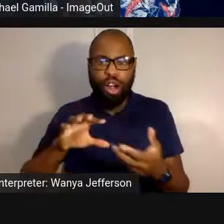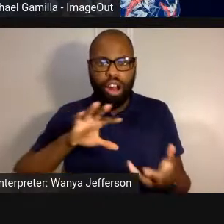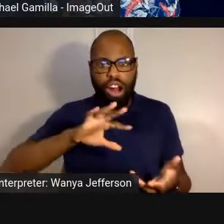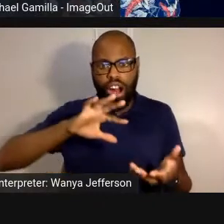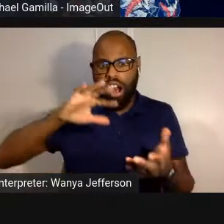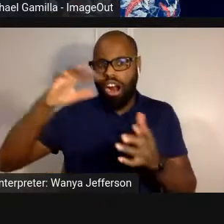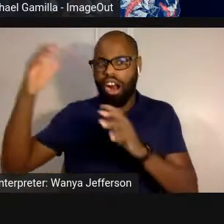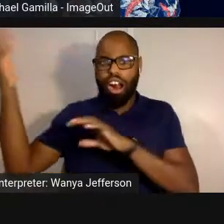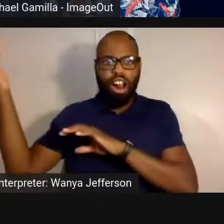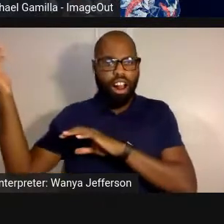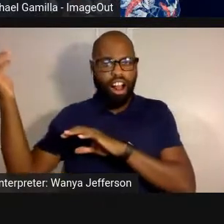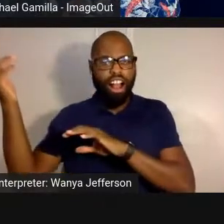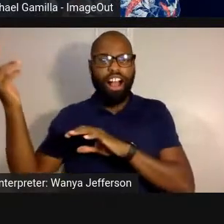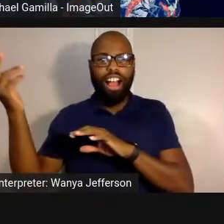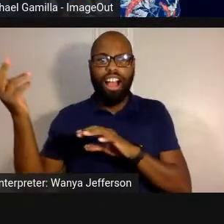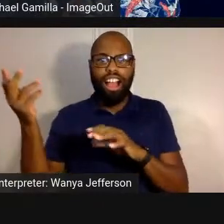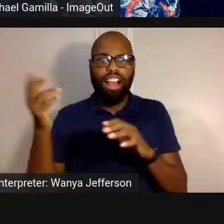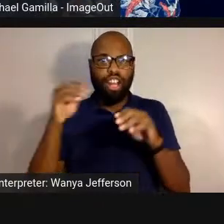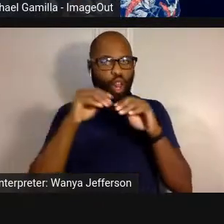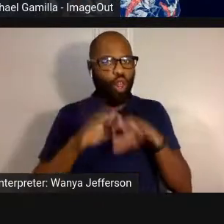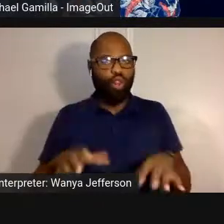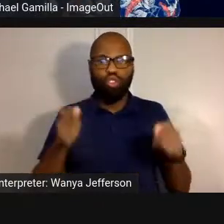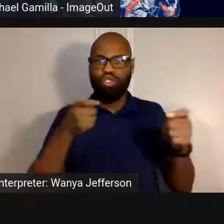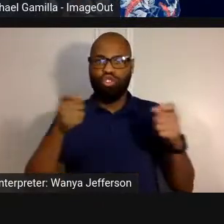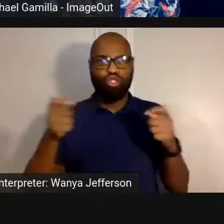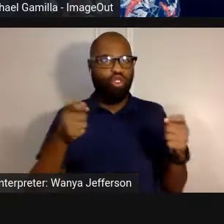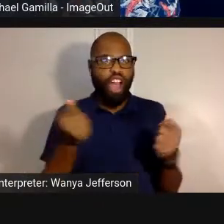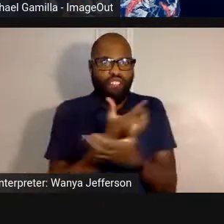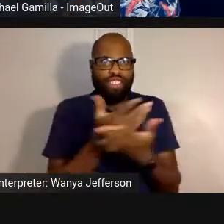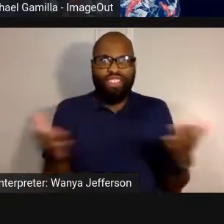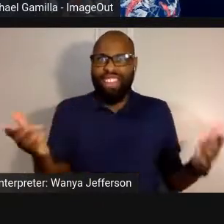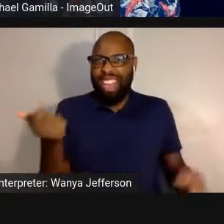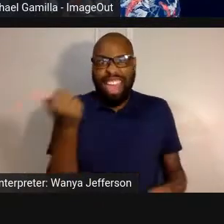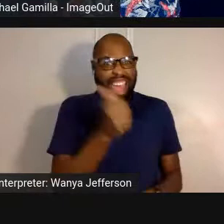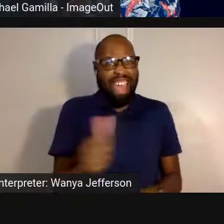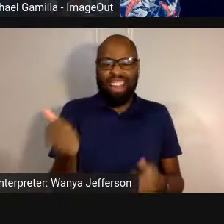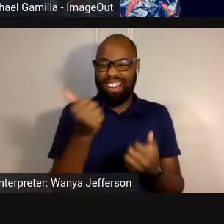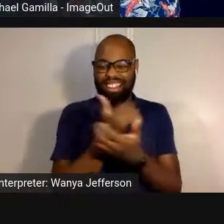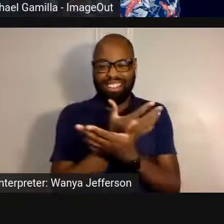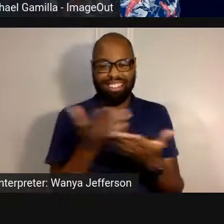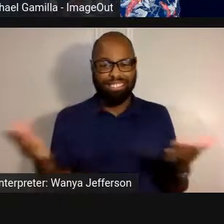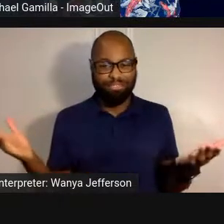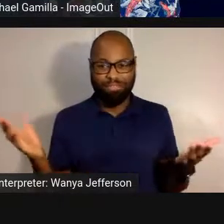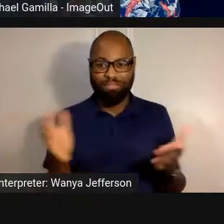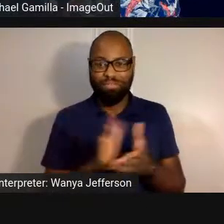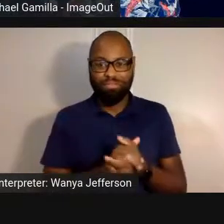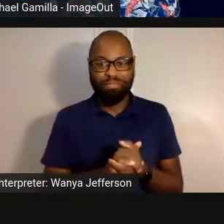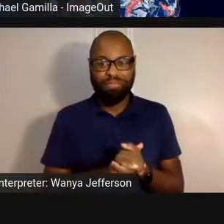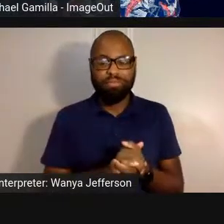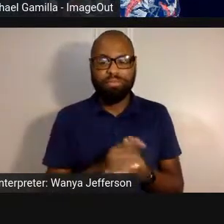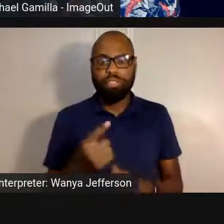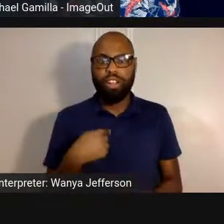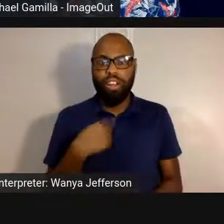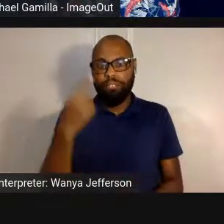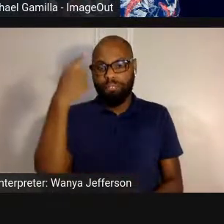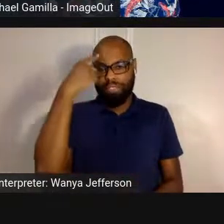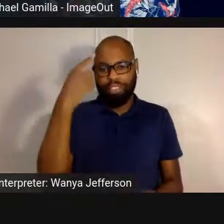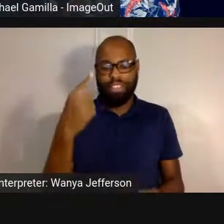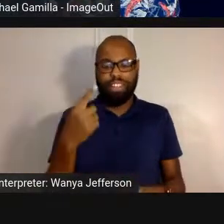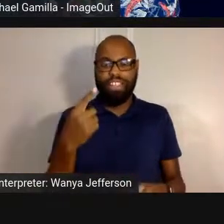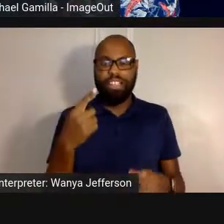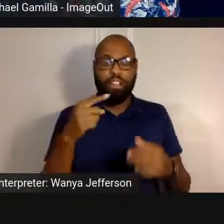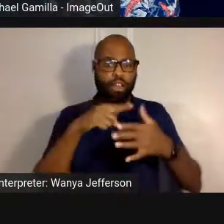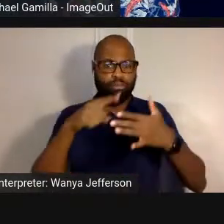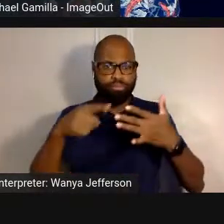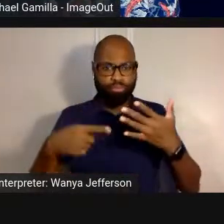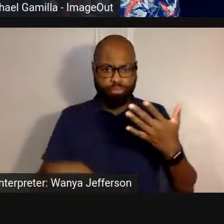and he has no control of everything, anything actually. So I think it's, I don't know, there are many